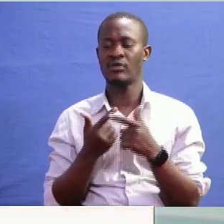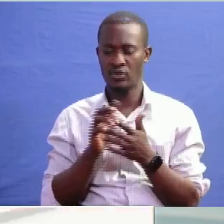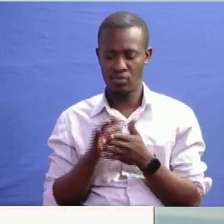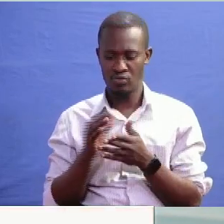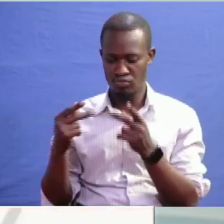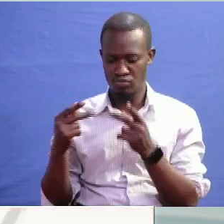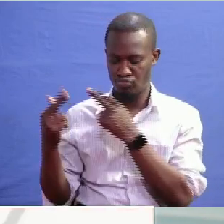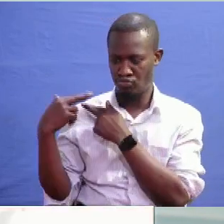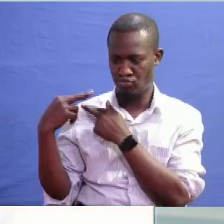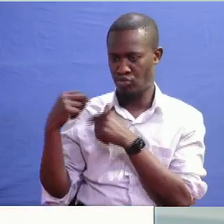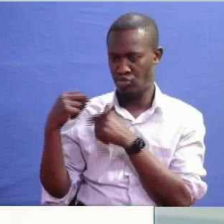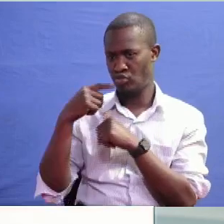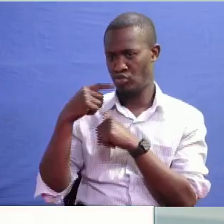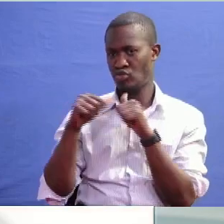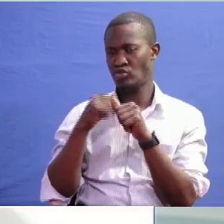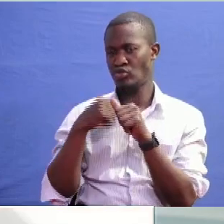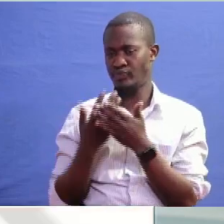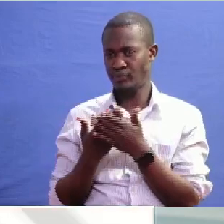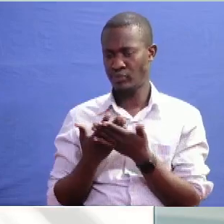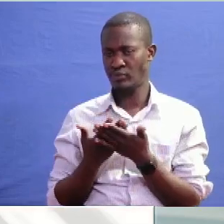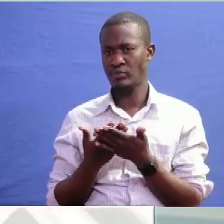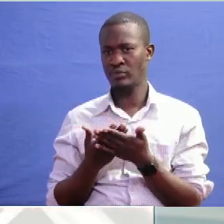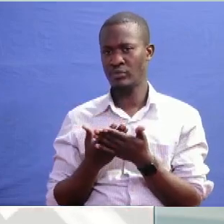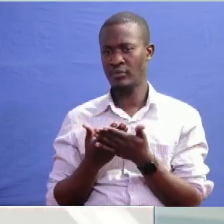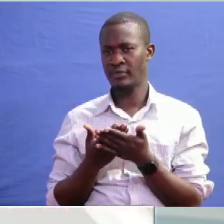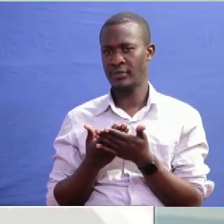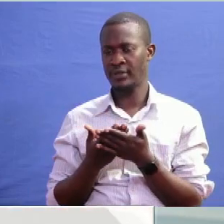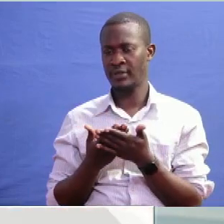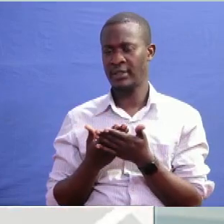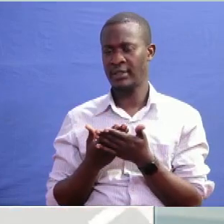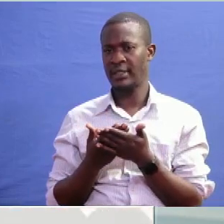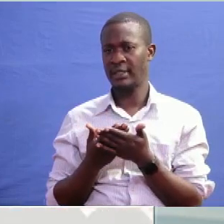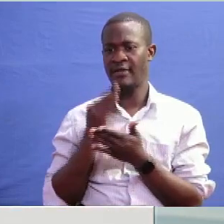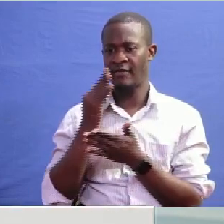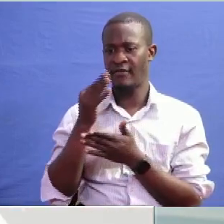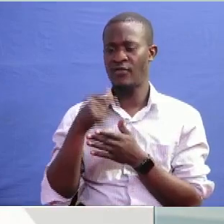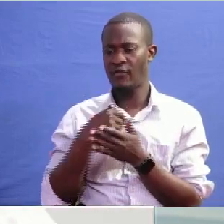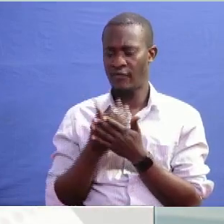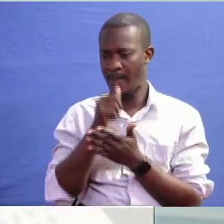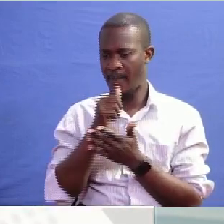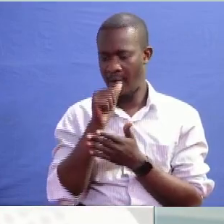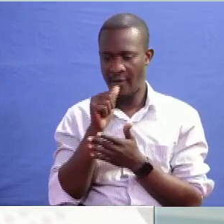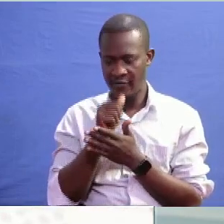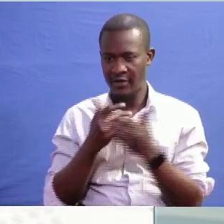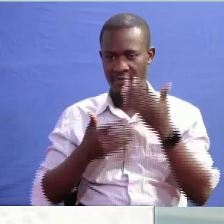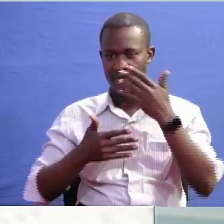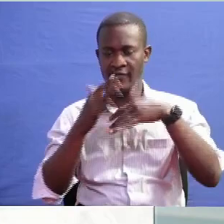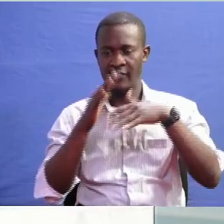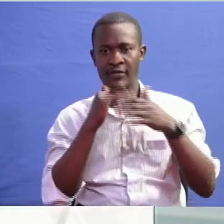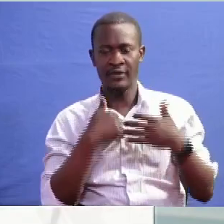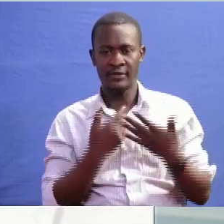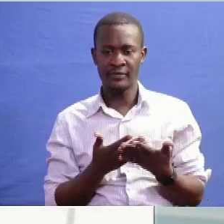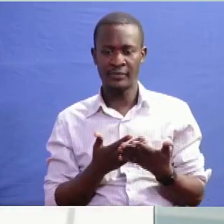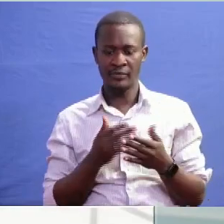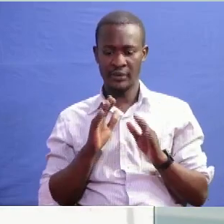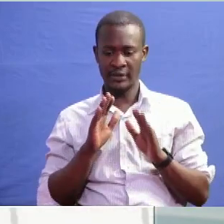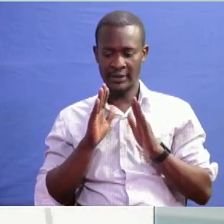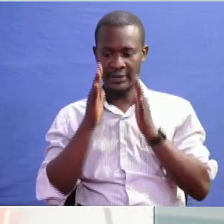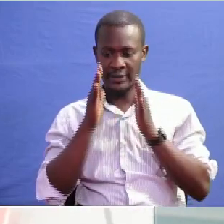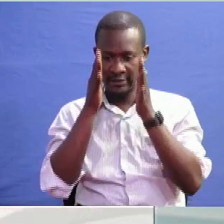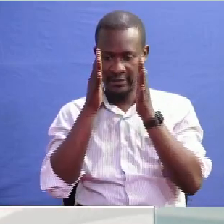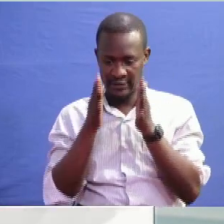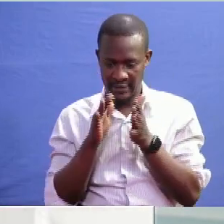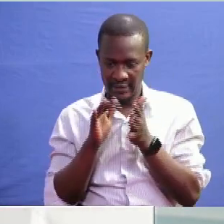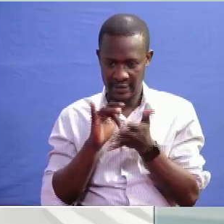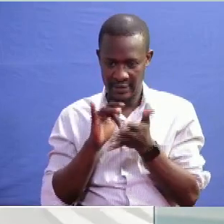account. I'm talking about the fate of private universities and the fate of self-sponsored student,